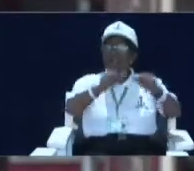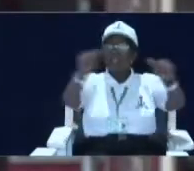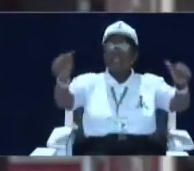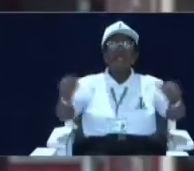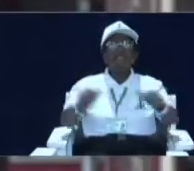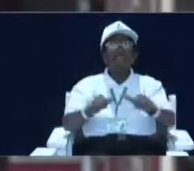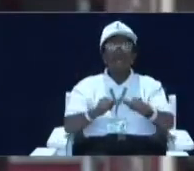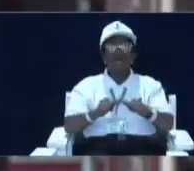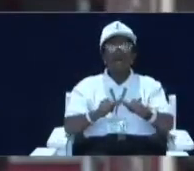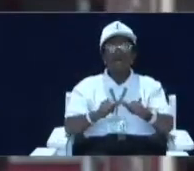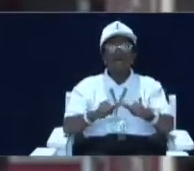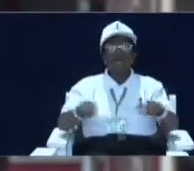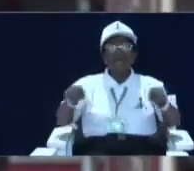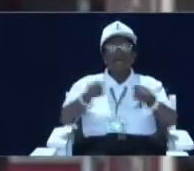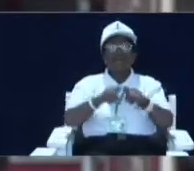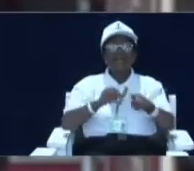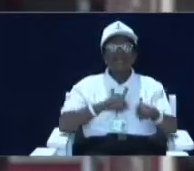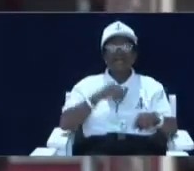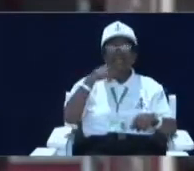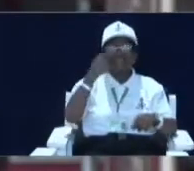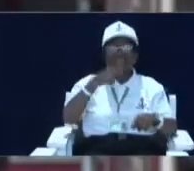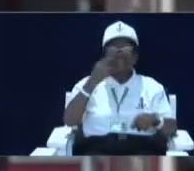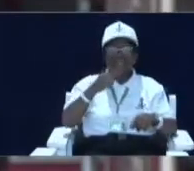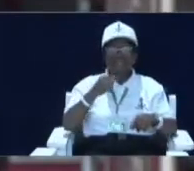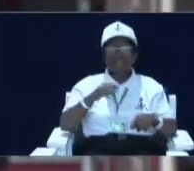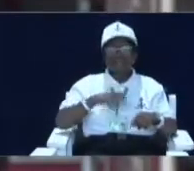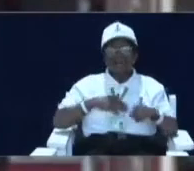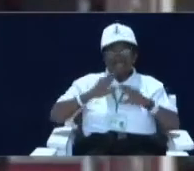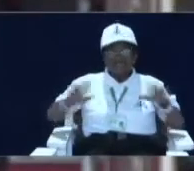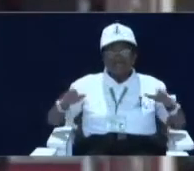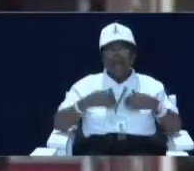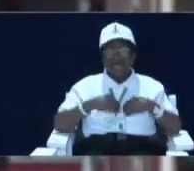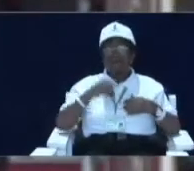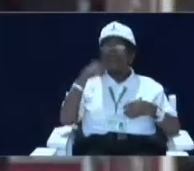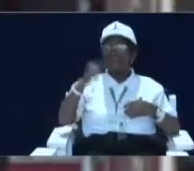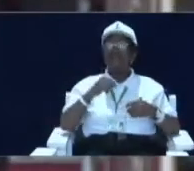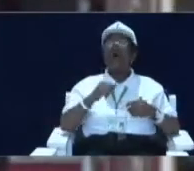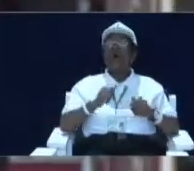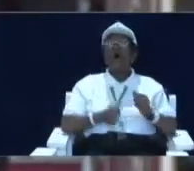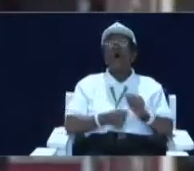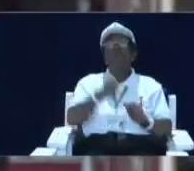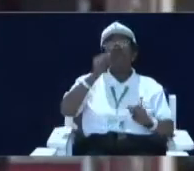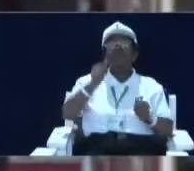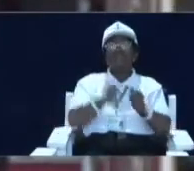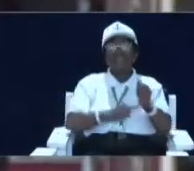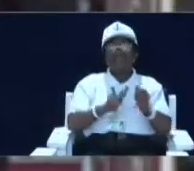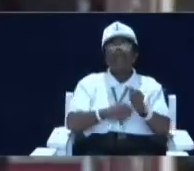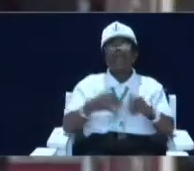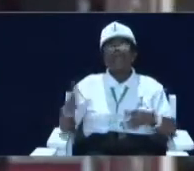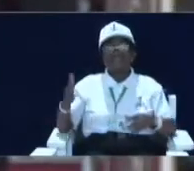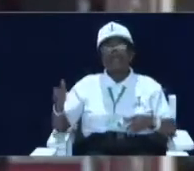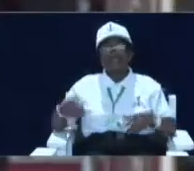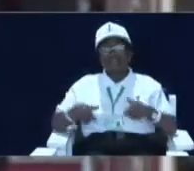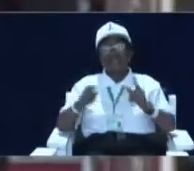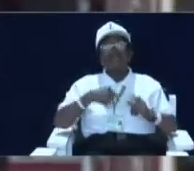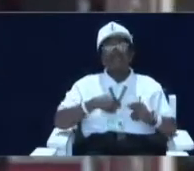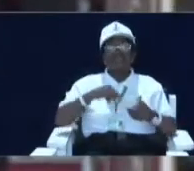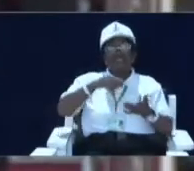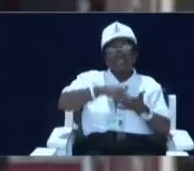know, like I said, my children have said almost everything. Maybe I'm repeating some of them.